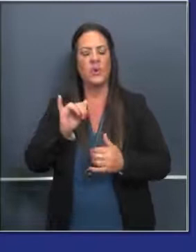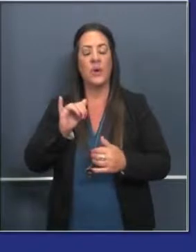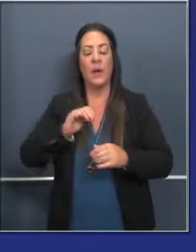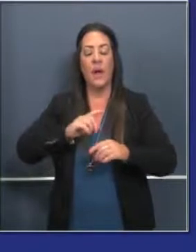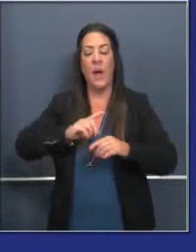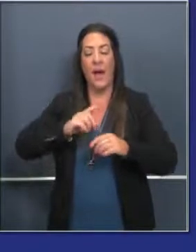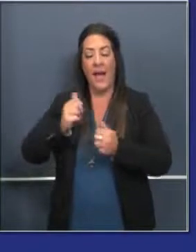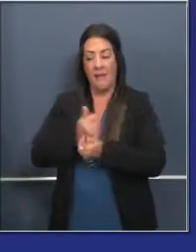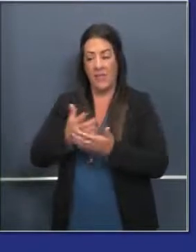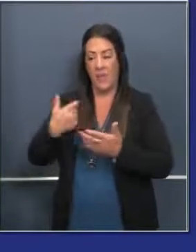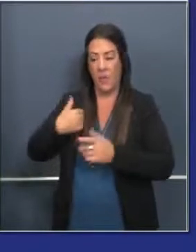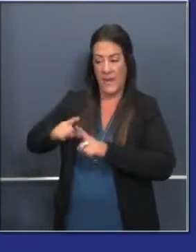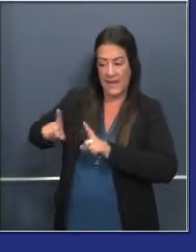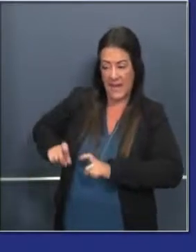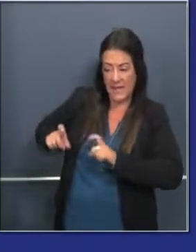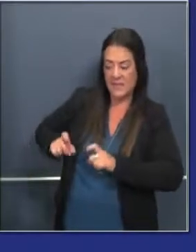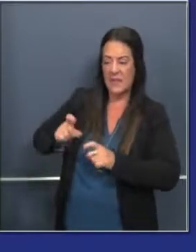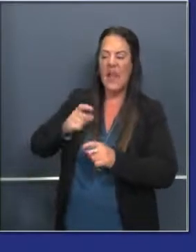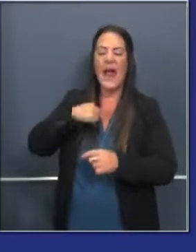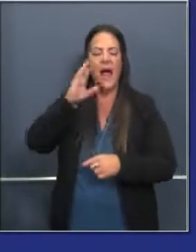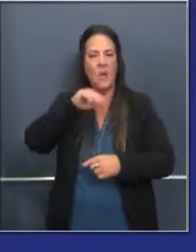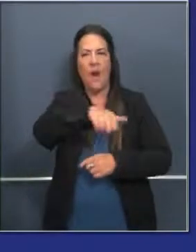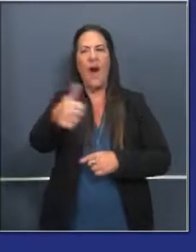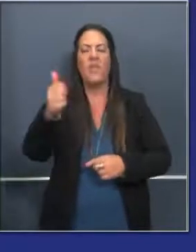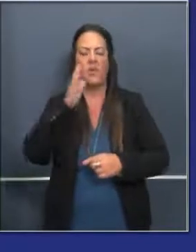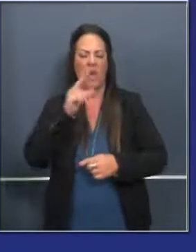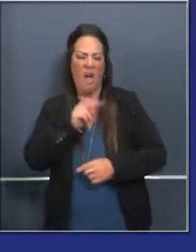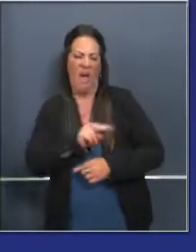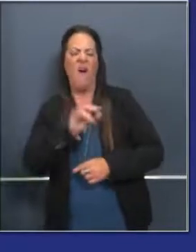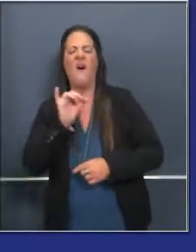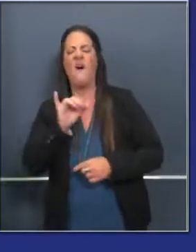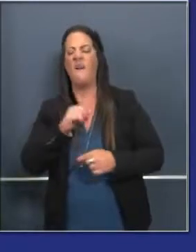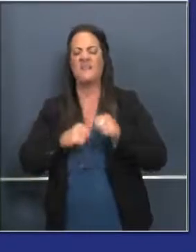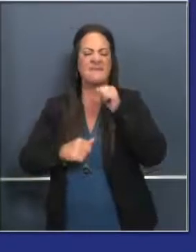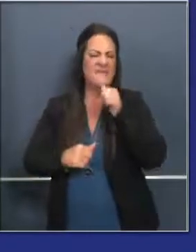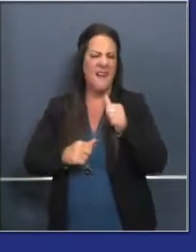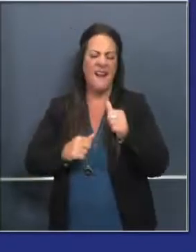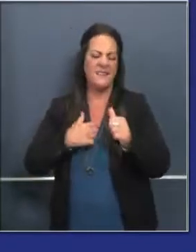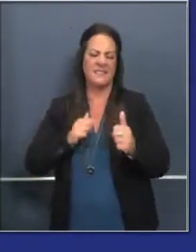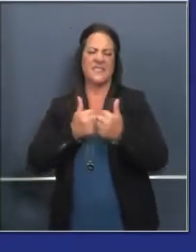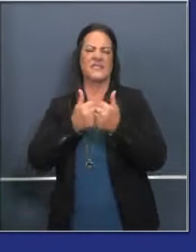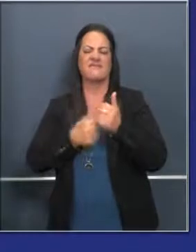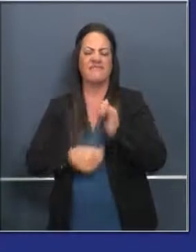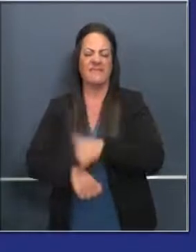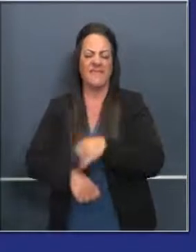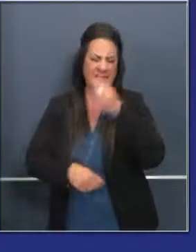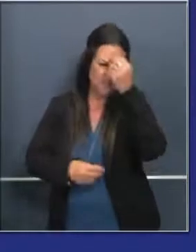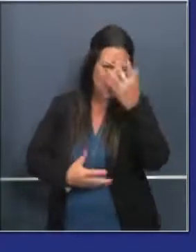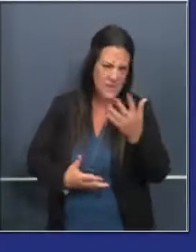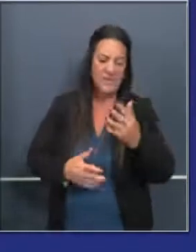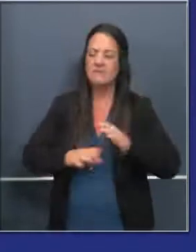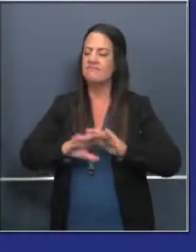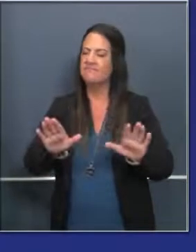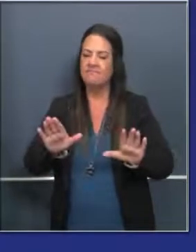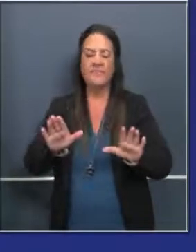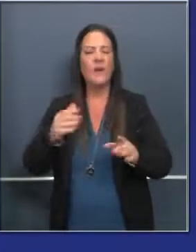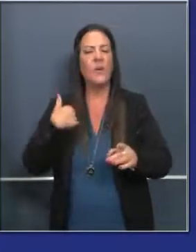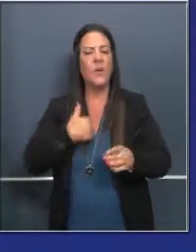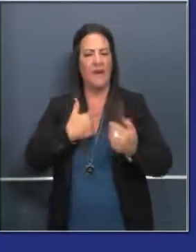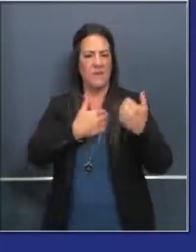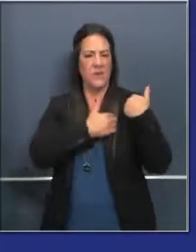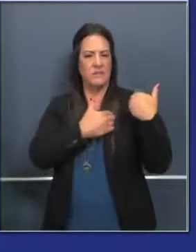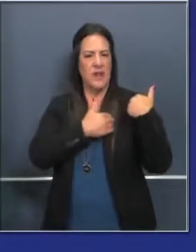tested and it will be challenged. And I think you deserve that. And I think we have a responsibility